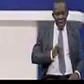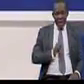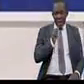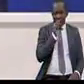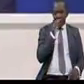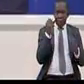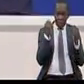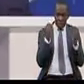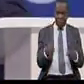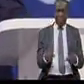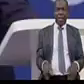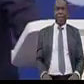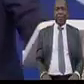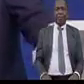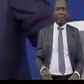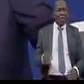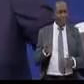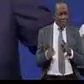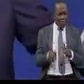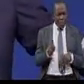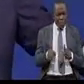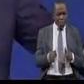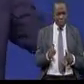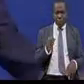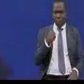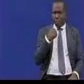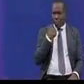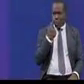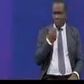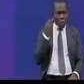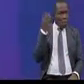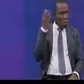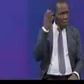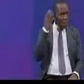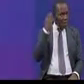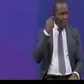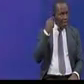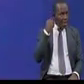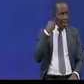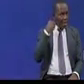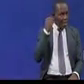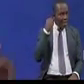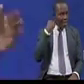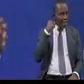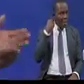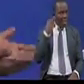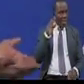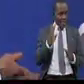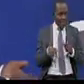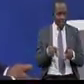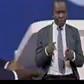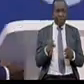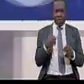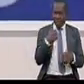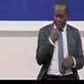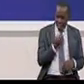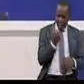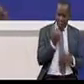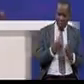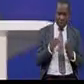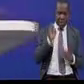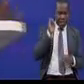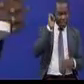him say what he says and see him do what he does, they're still giving